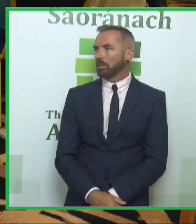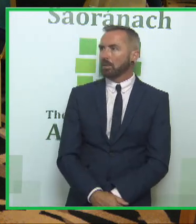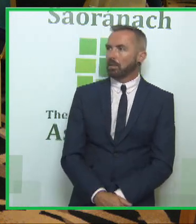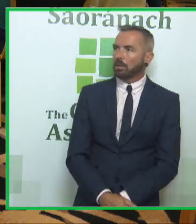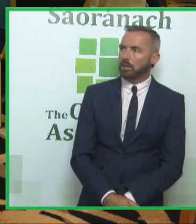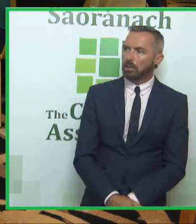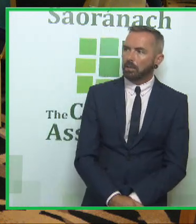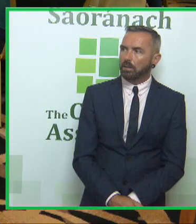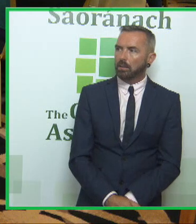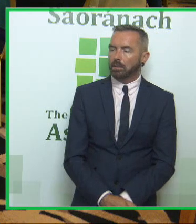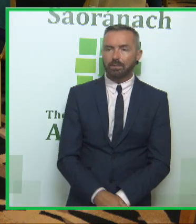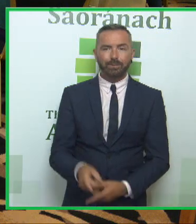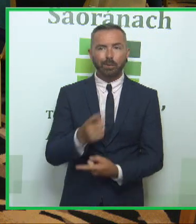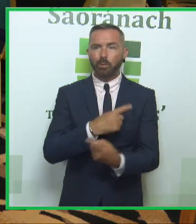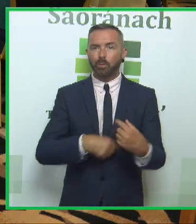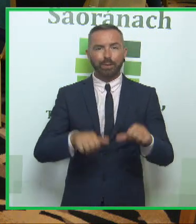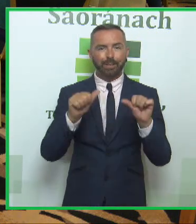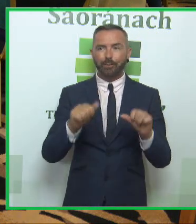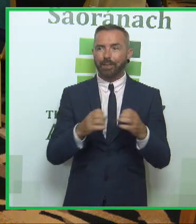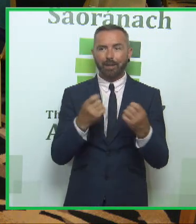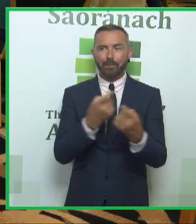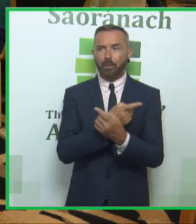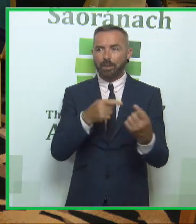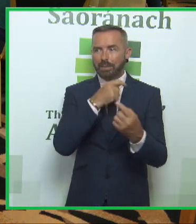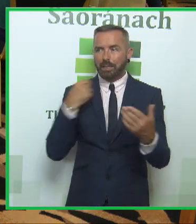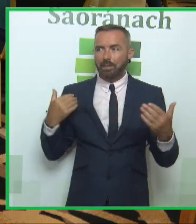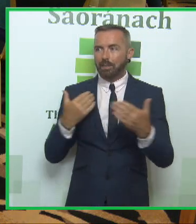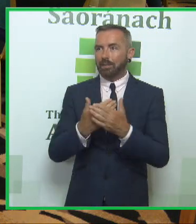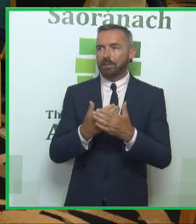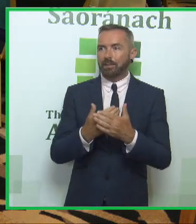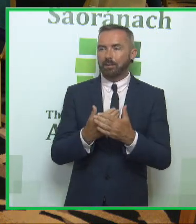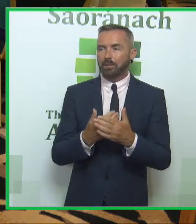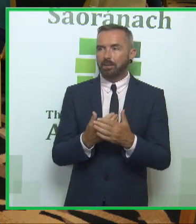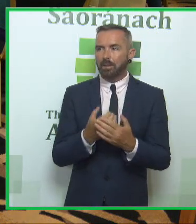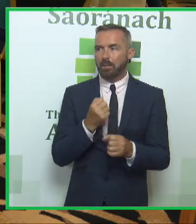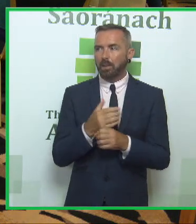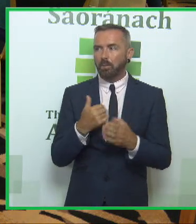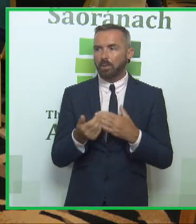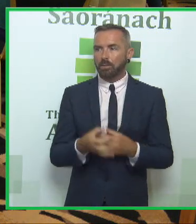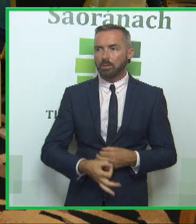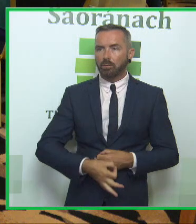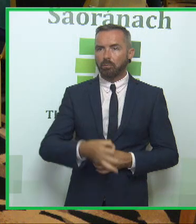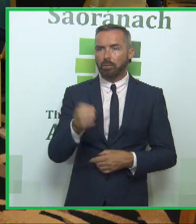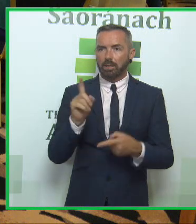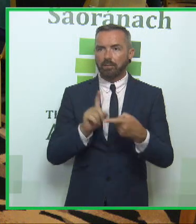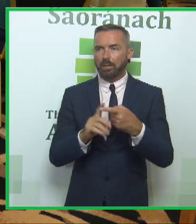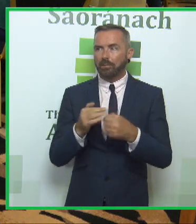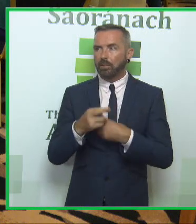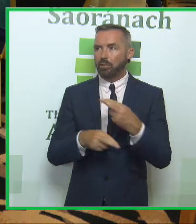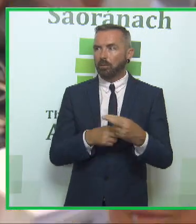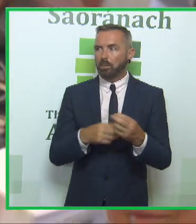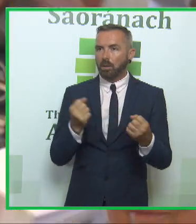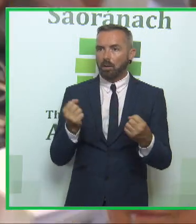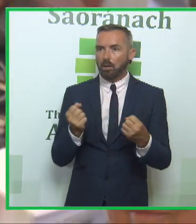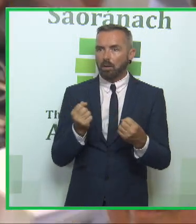Yes, we really concur with what everybody else has been saying at their tables, which is a great advantage, for the room, that we're all on the